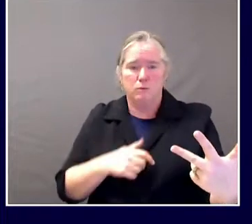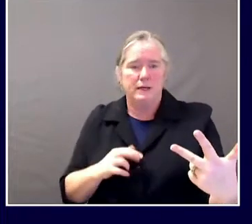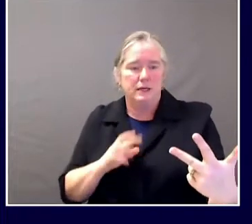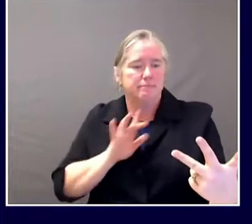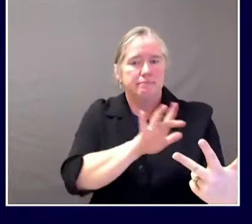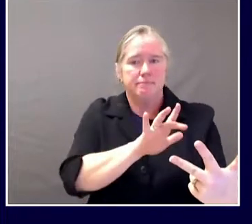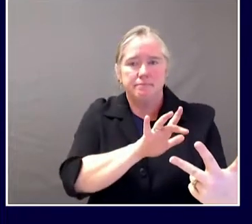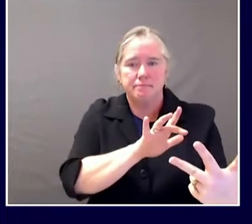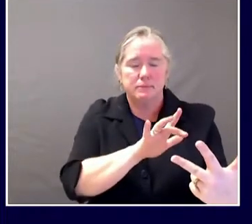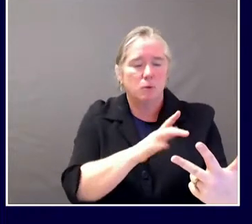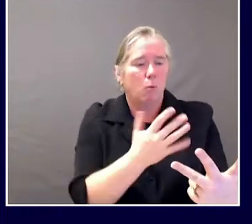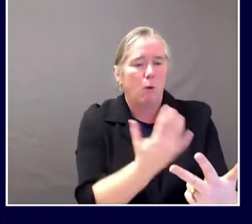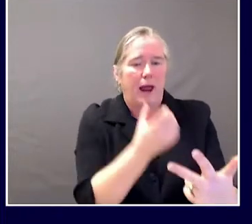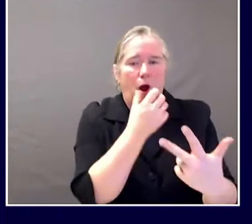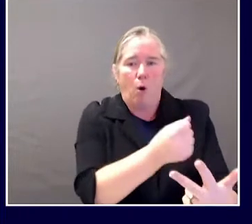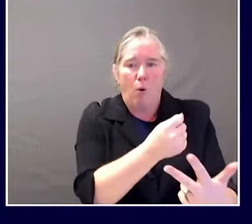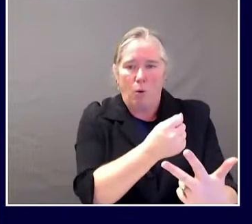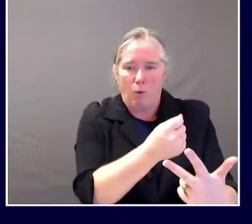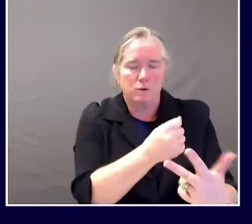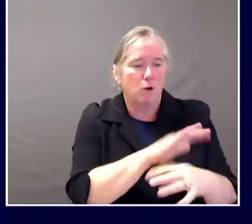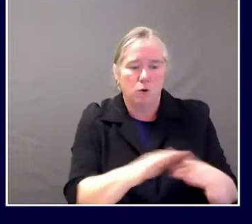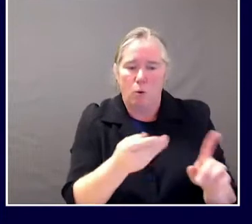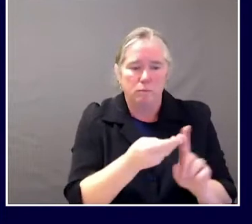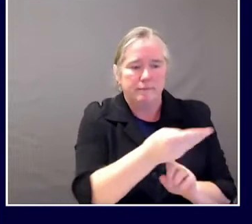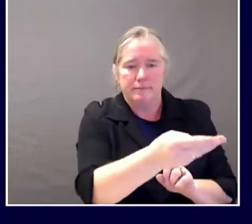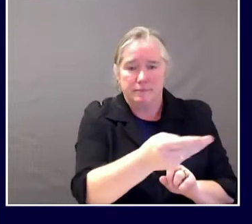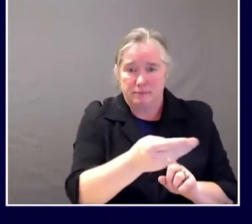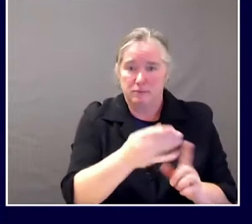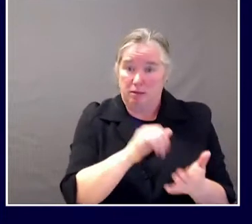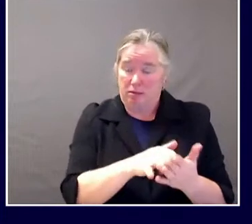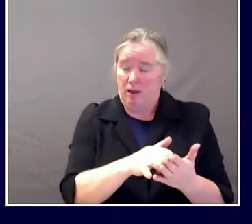caused widespread transmission. Thank you.